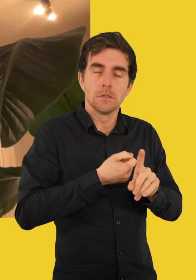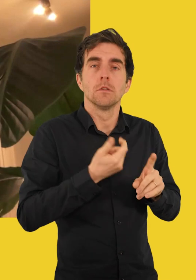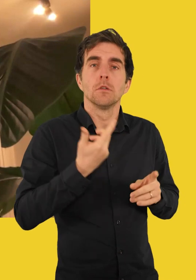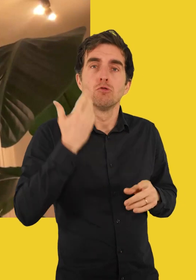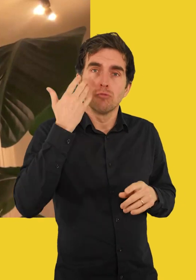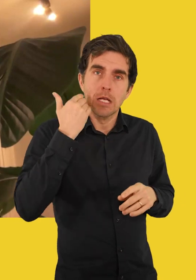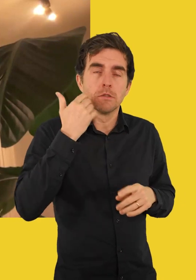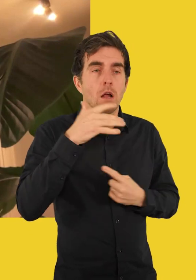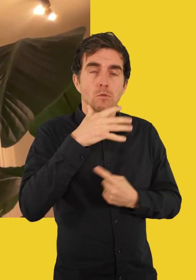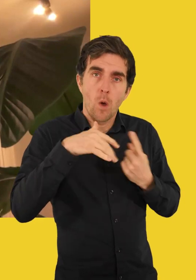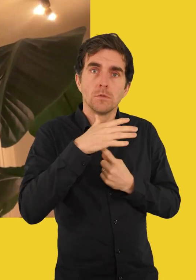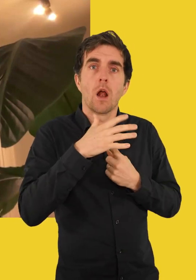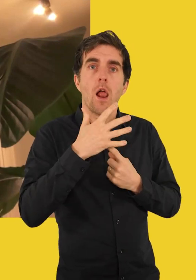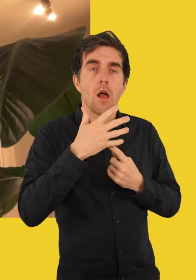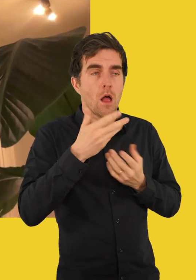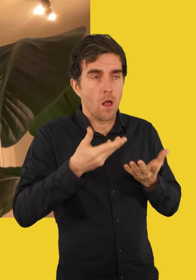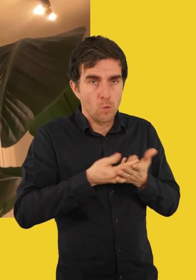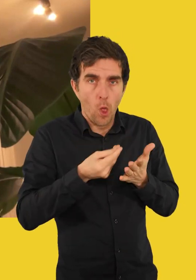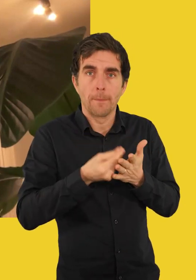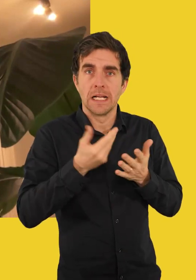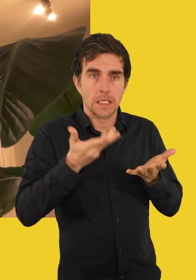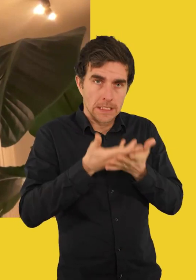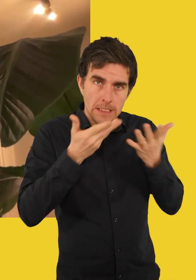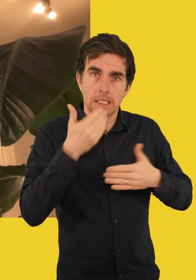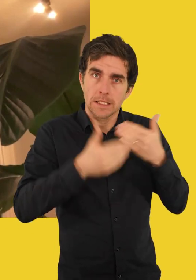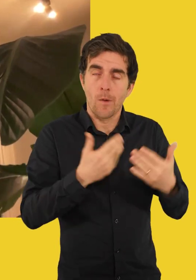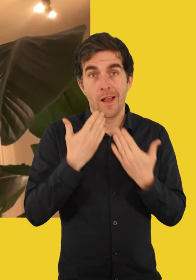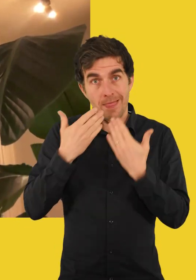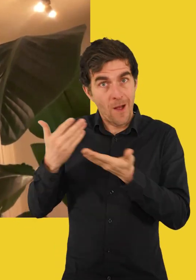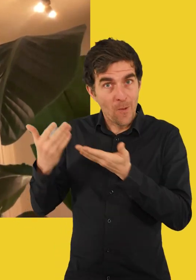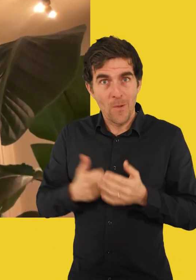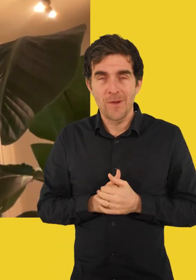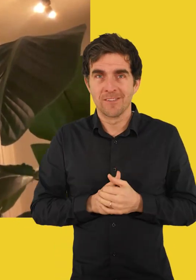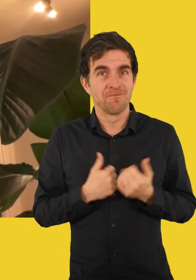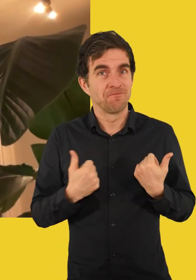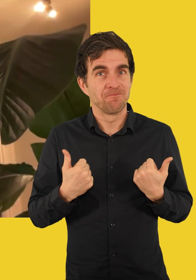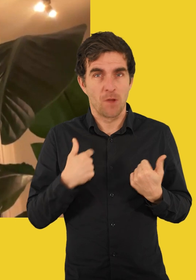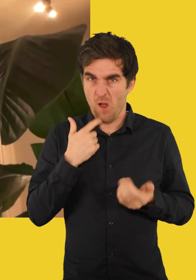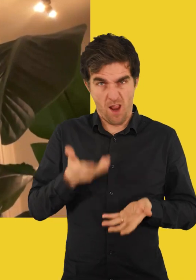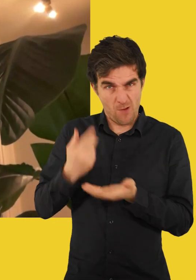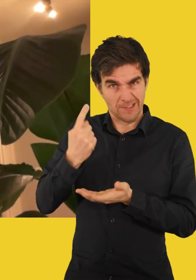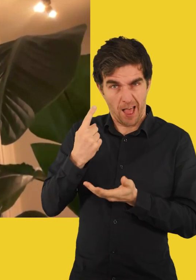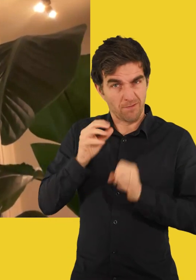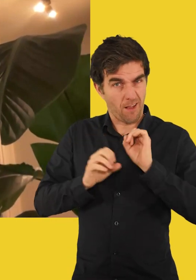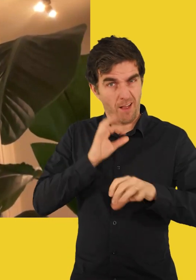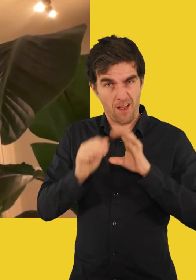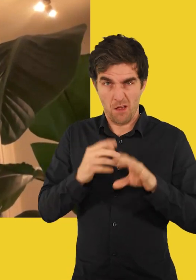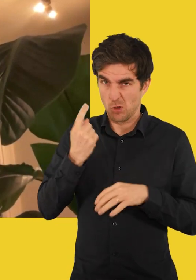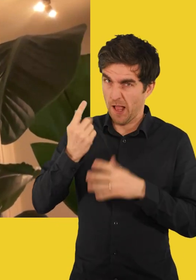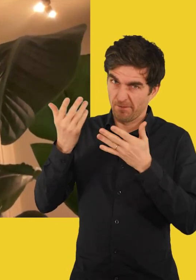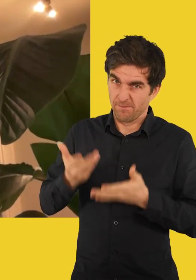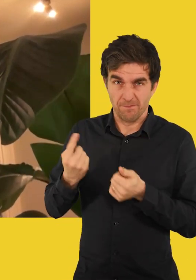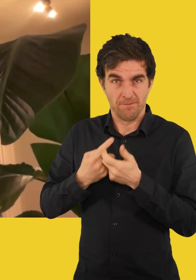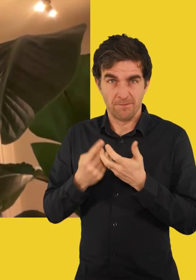social and economic justice. Thank you, Nani. I will let you introduce yourself and talk a bit about your